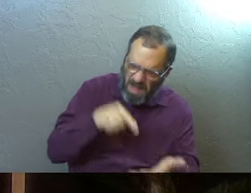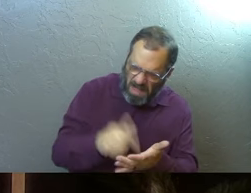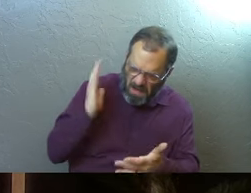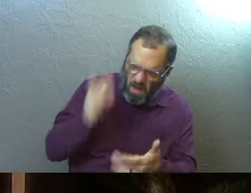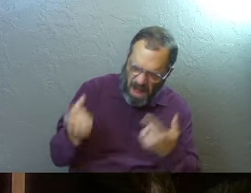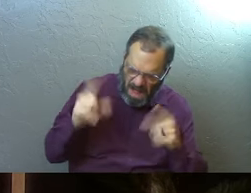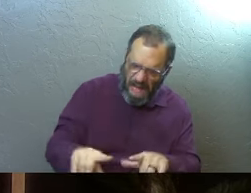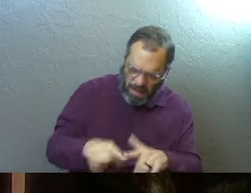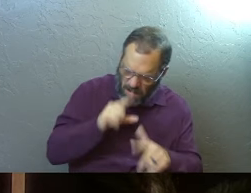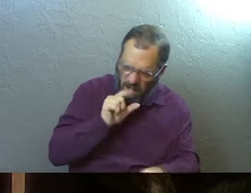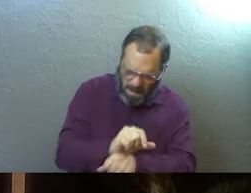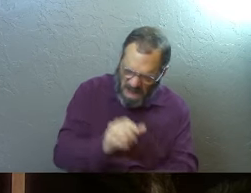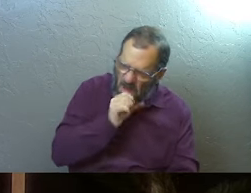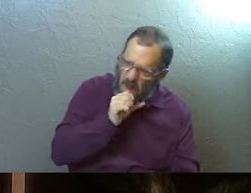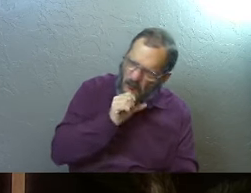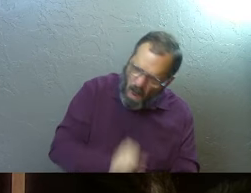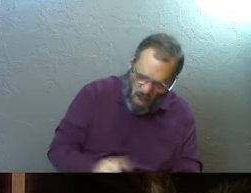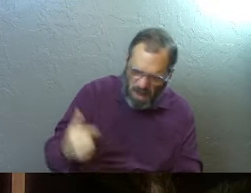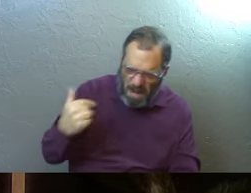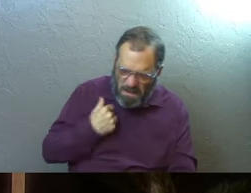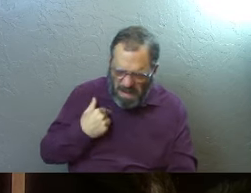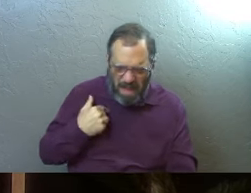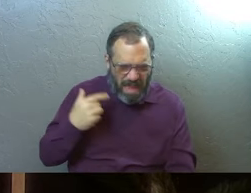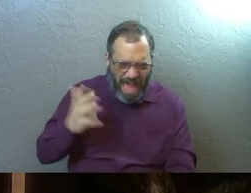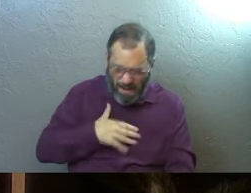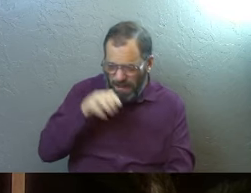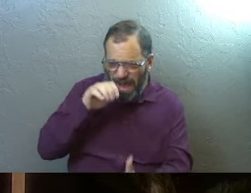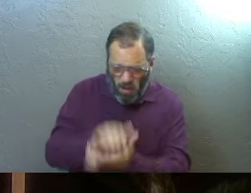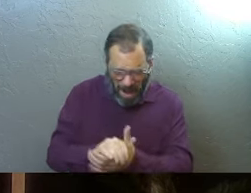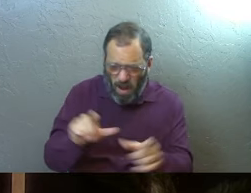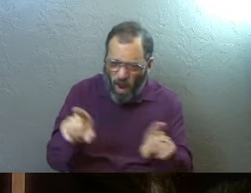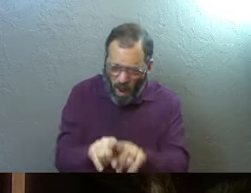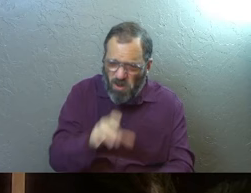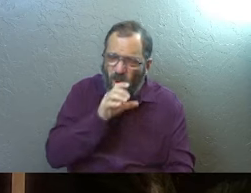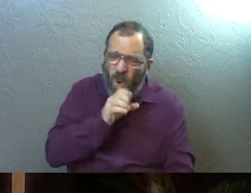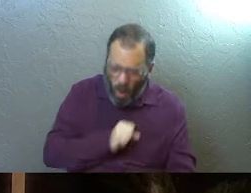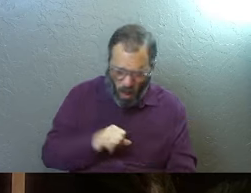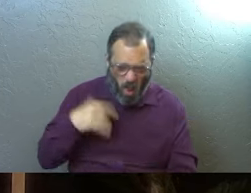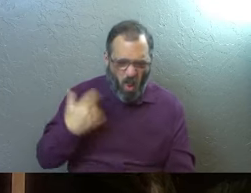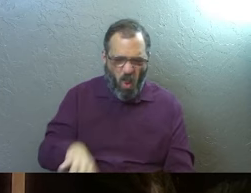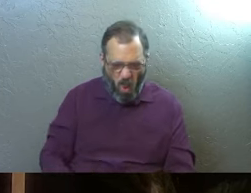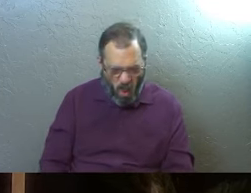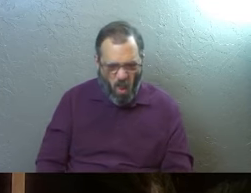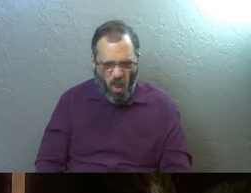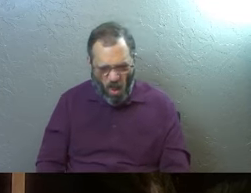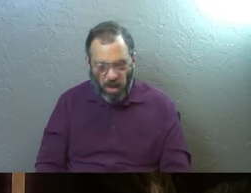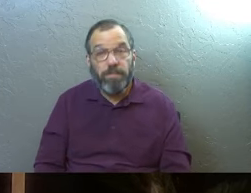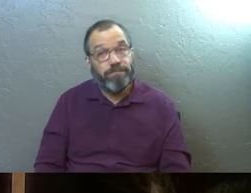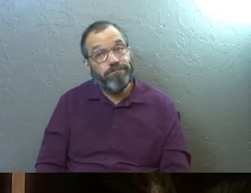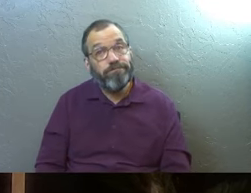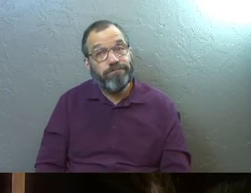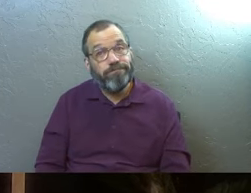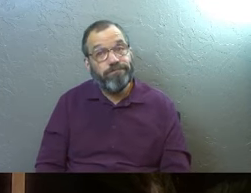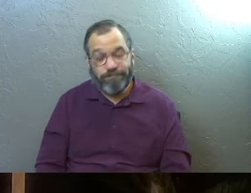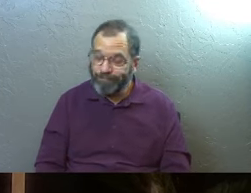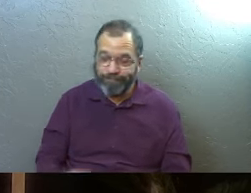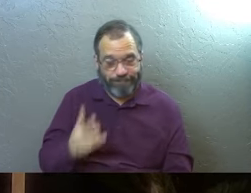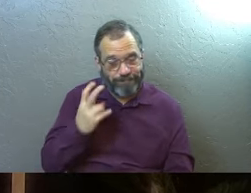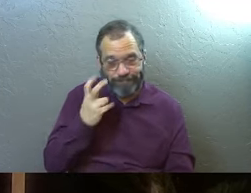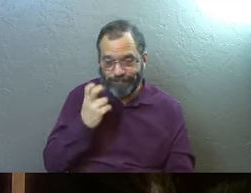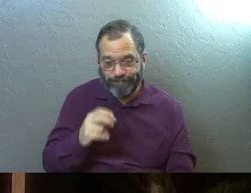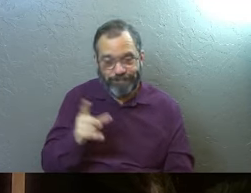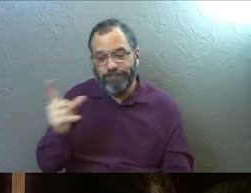will happen? I'm an old man now, and my wife is also well along in years. So he says, I don't